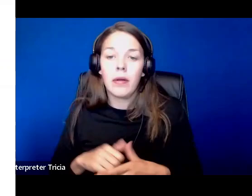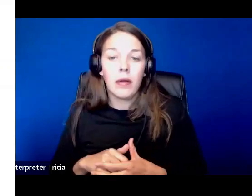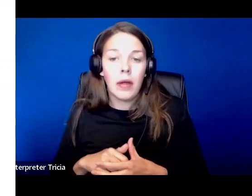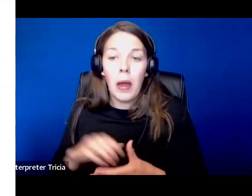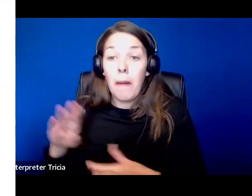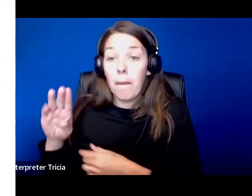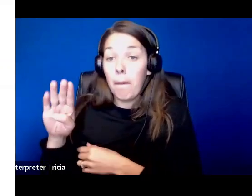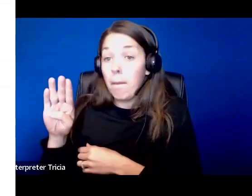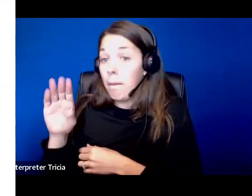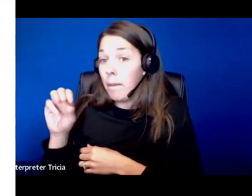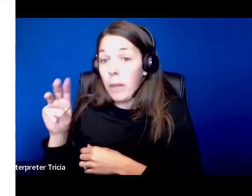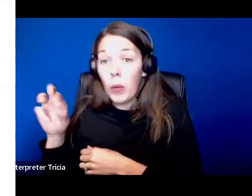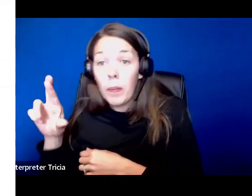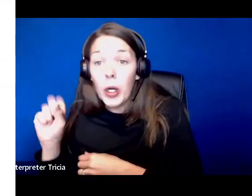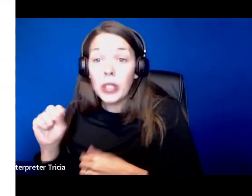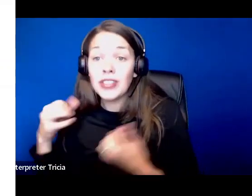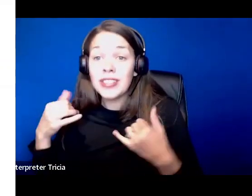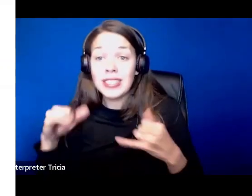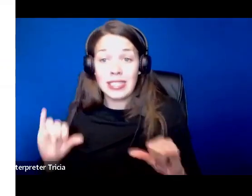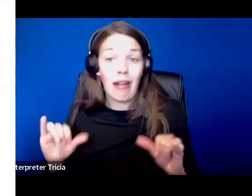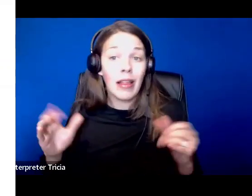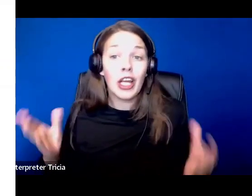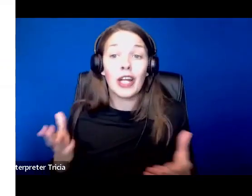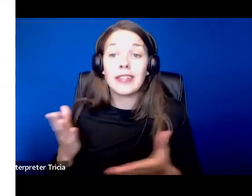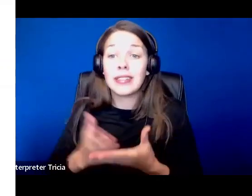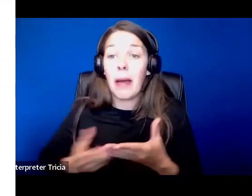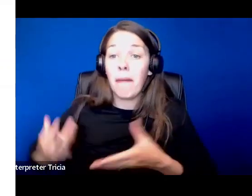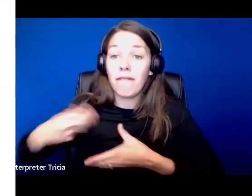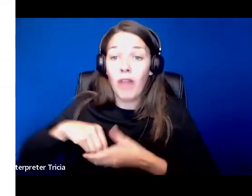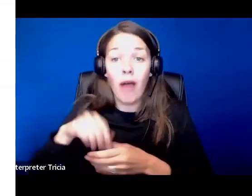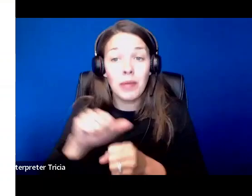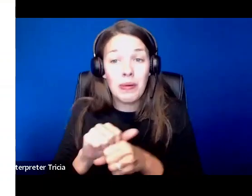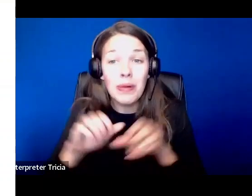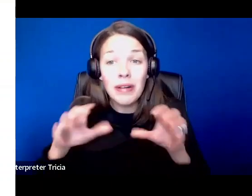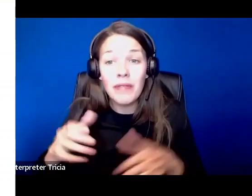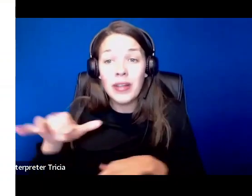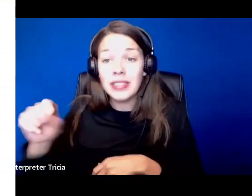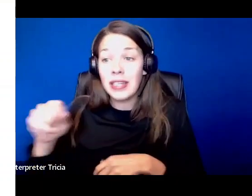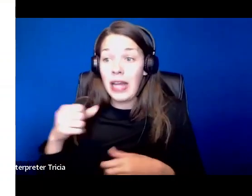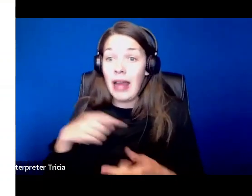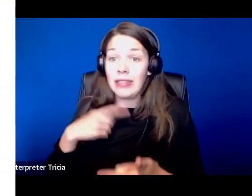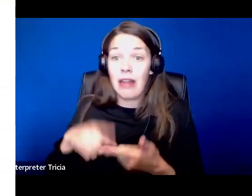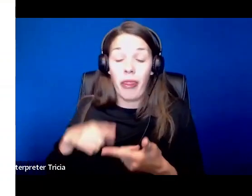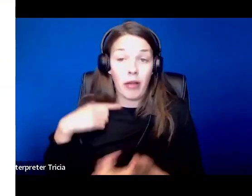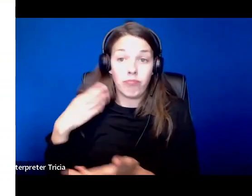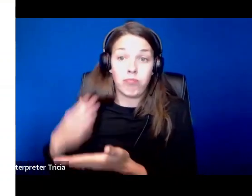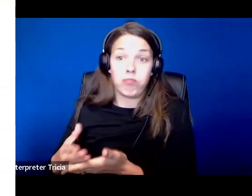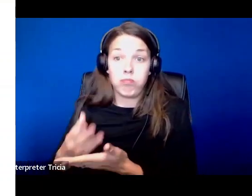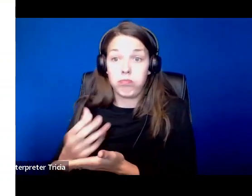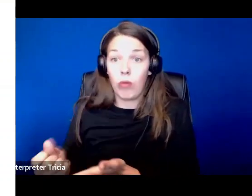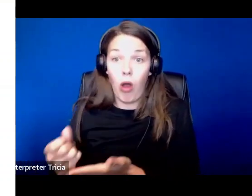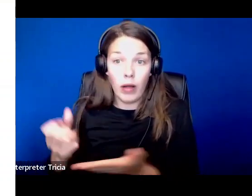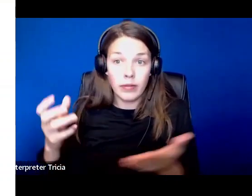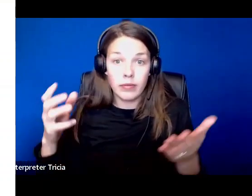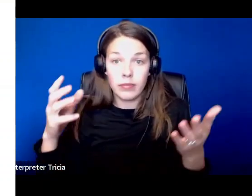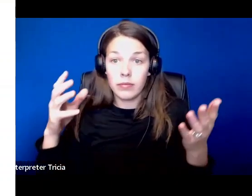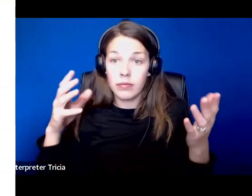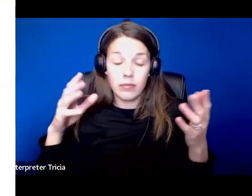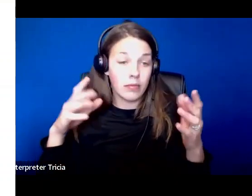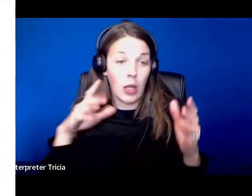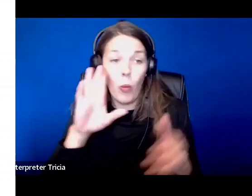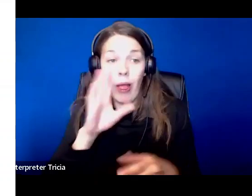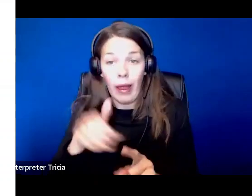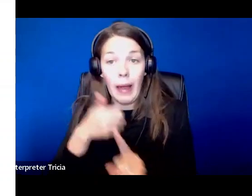still here, still in the workforce. And until they're all out, it's going to continue to impact the labor force. It